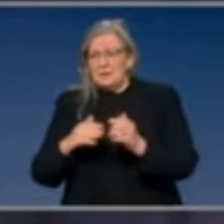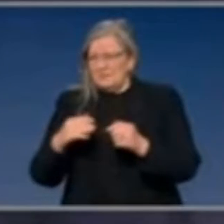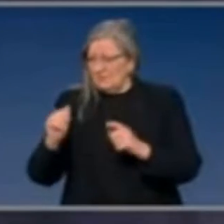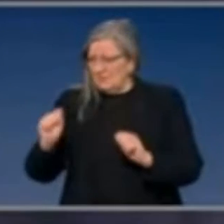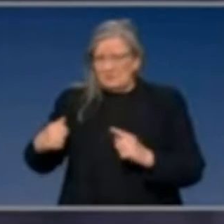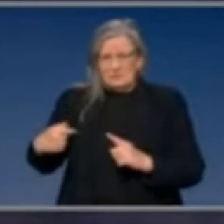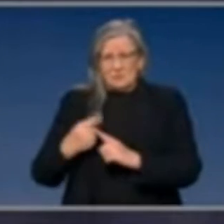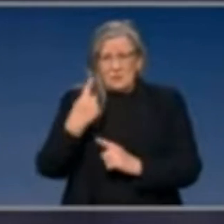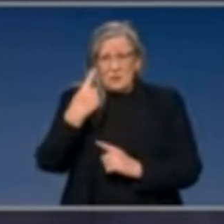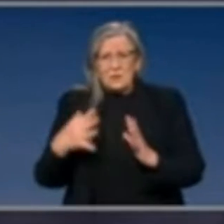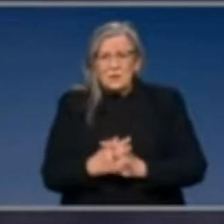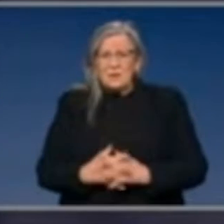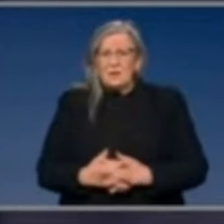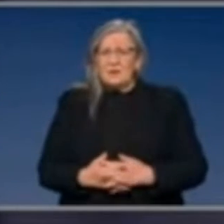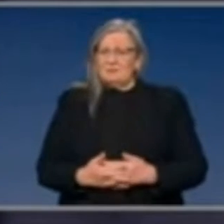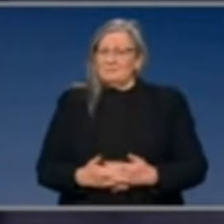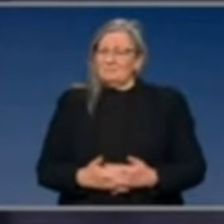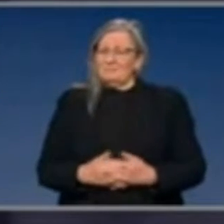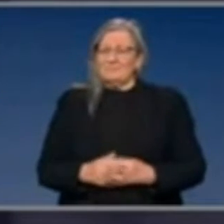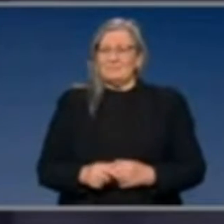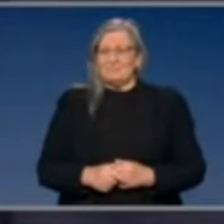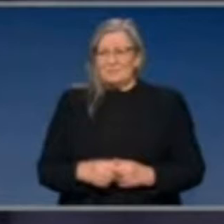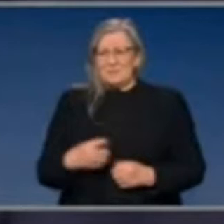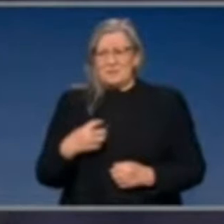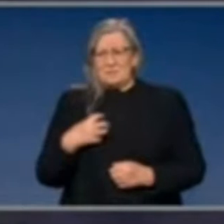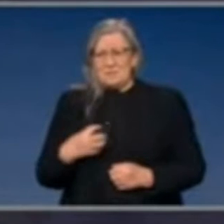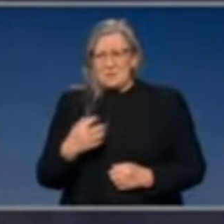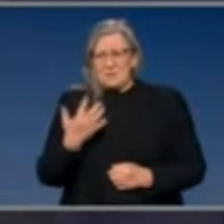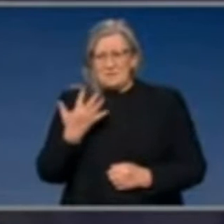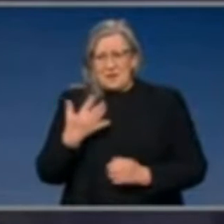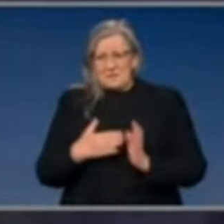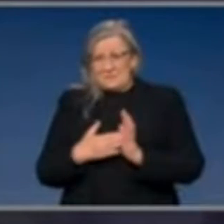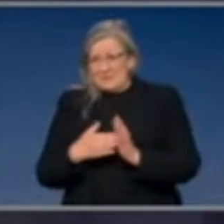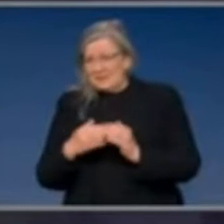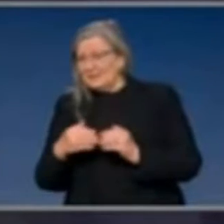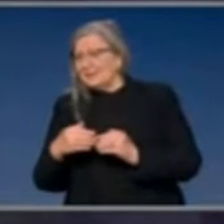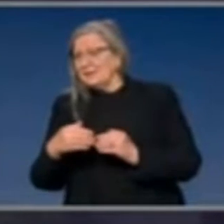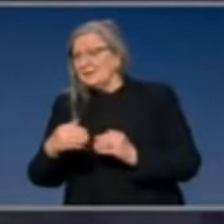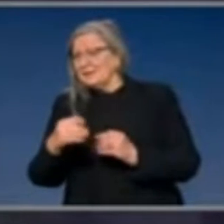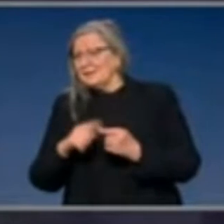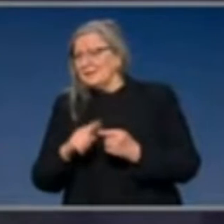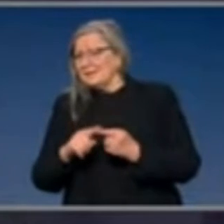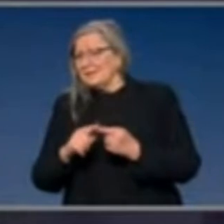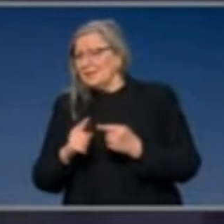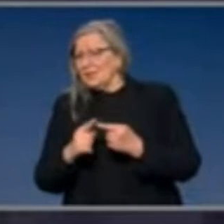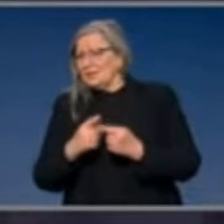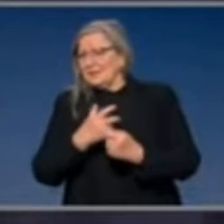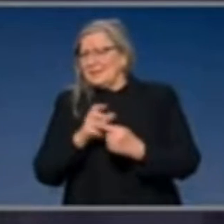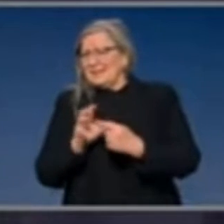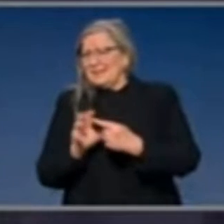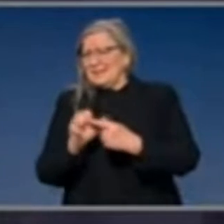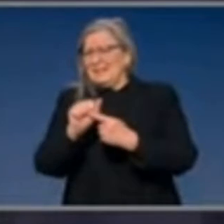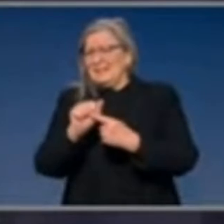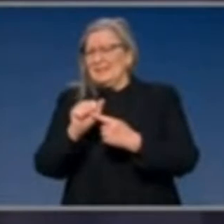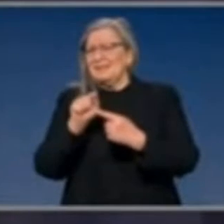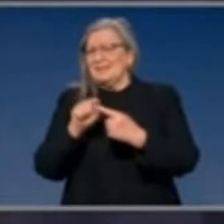need less than 5 million more first vaccinations to pass that 80% mark, we can see